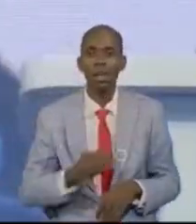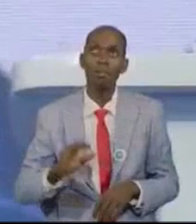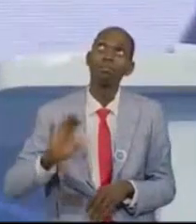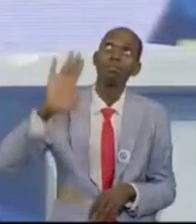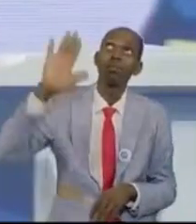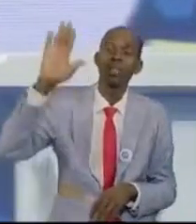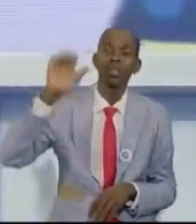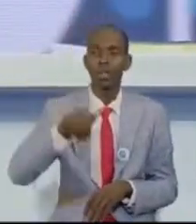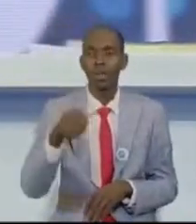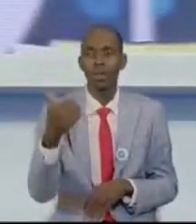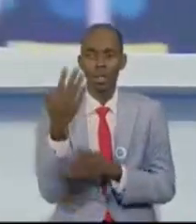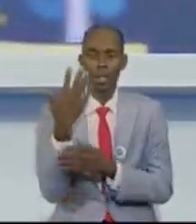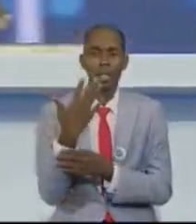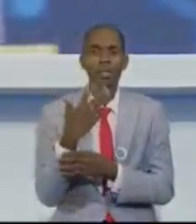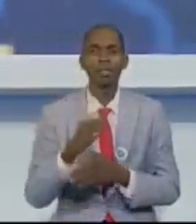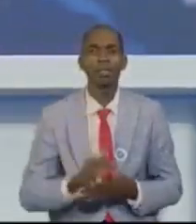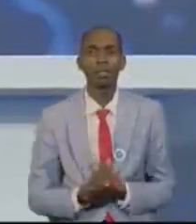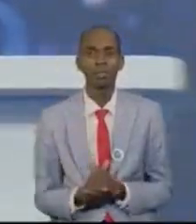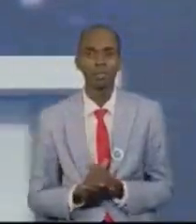hand.